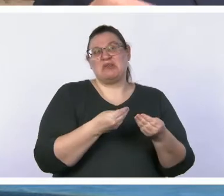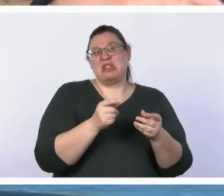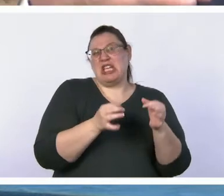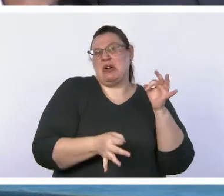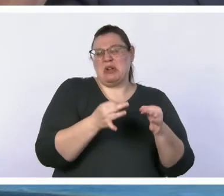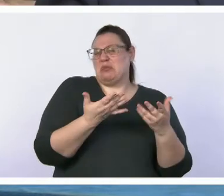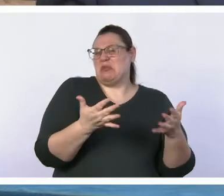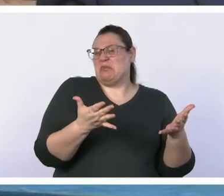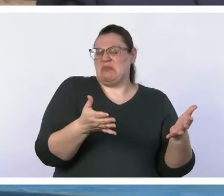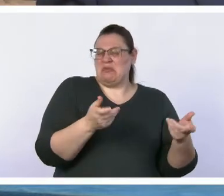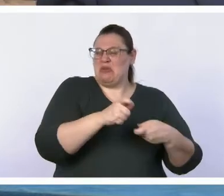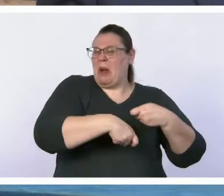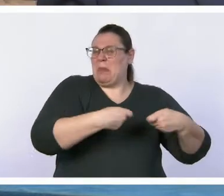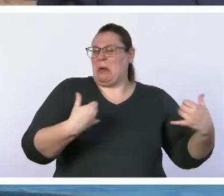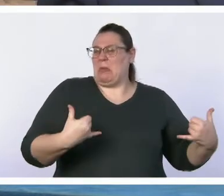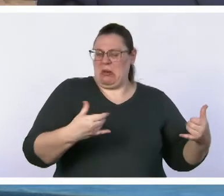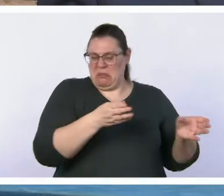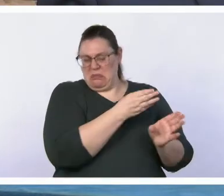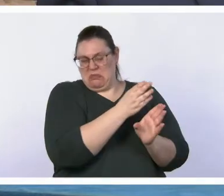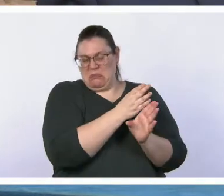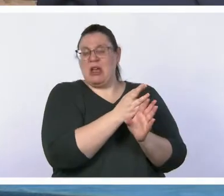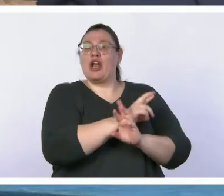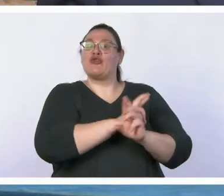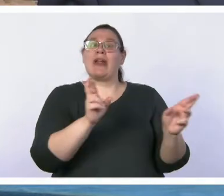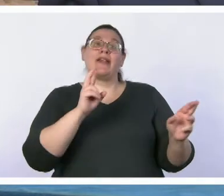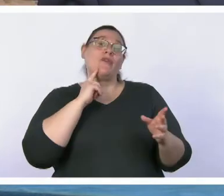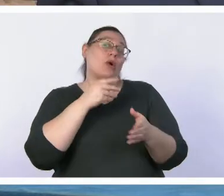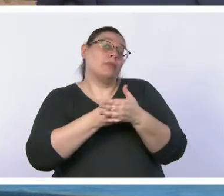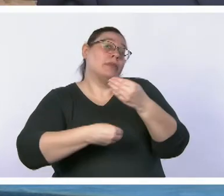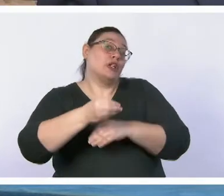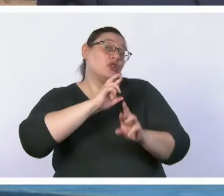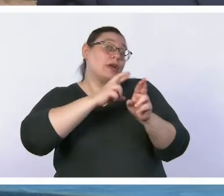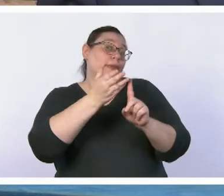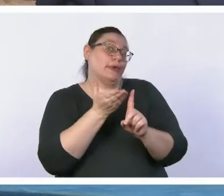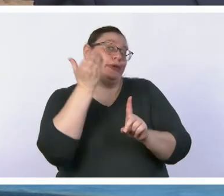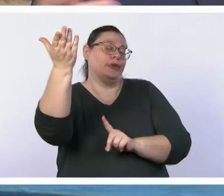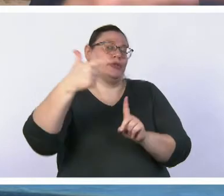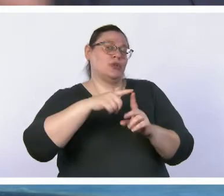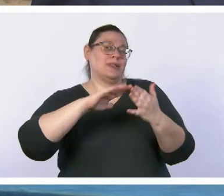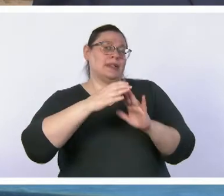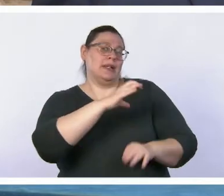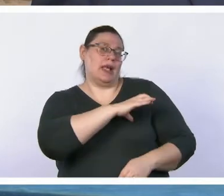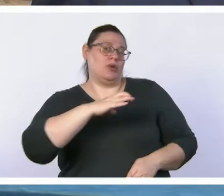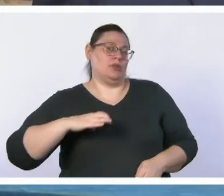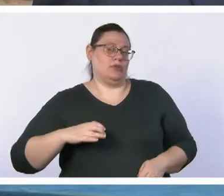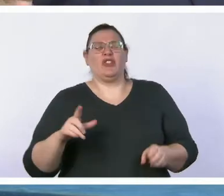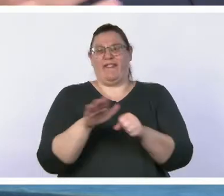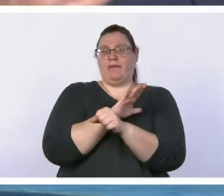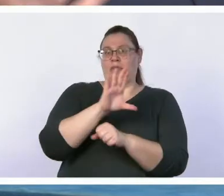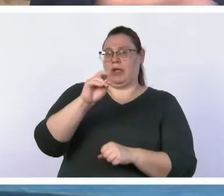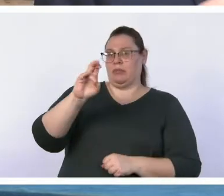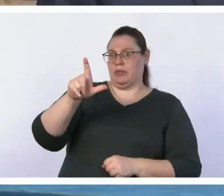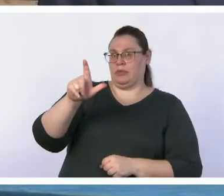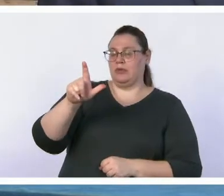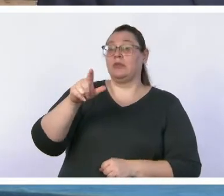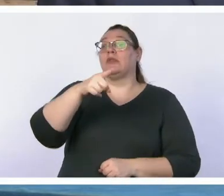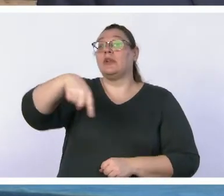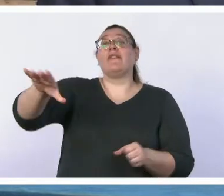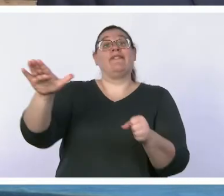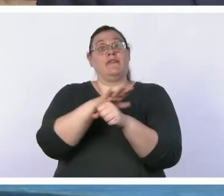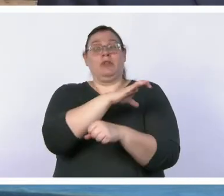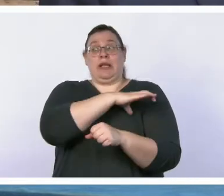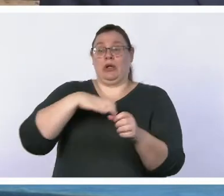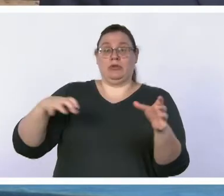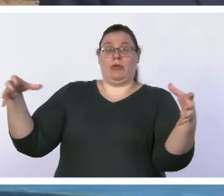now and ready to deliver a budget report to the City Council, to the full council, so that the full council could